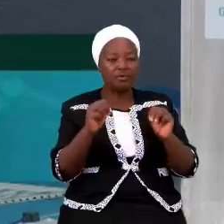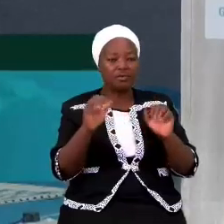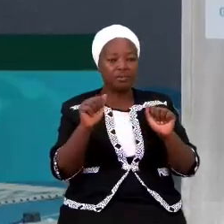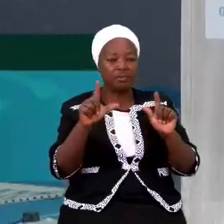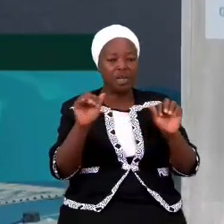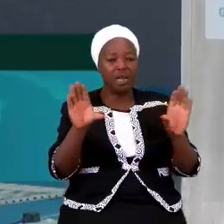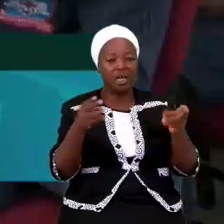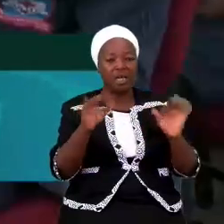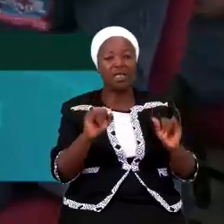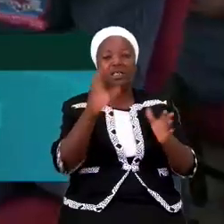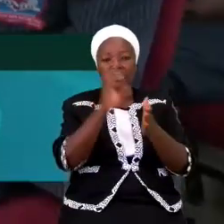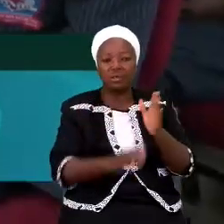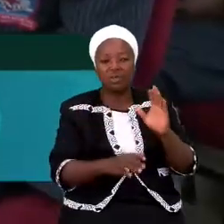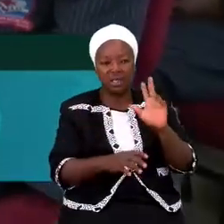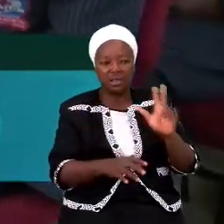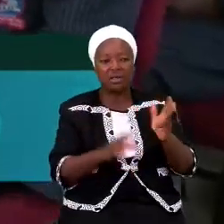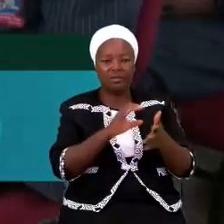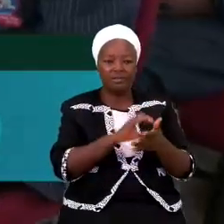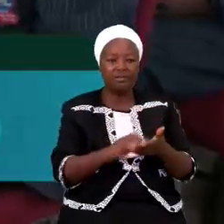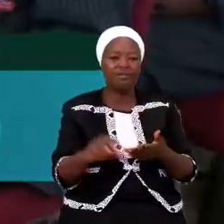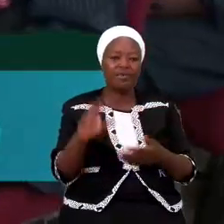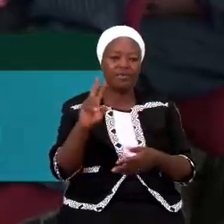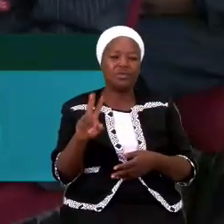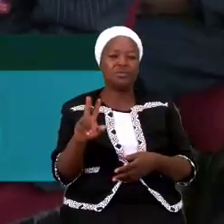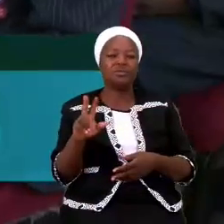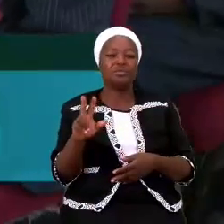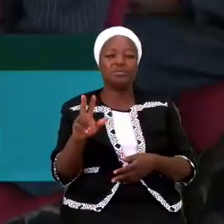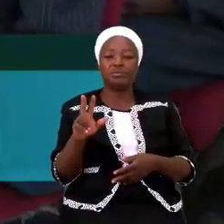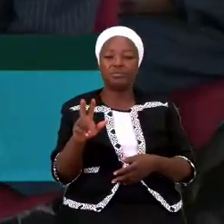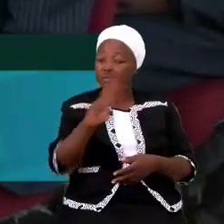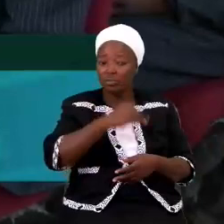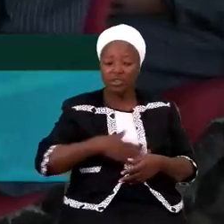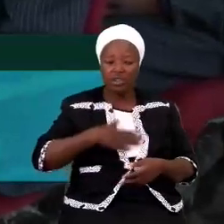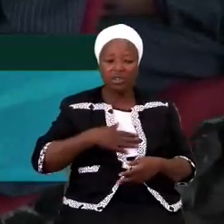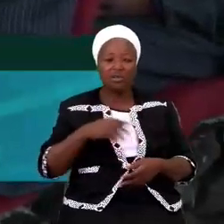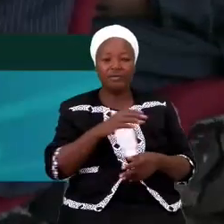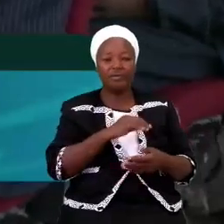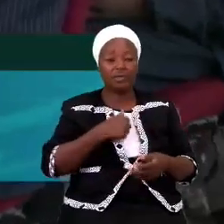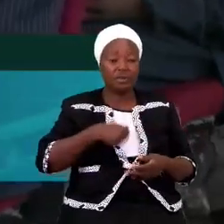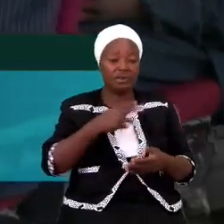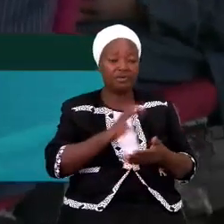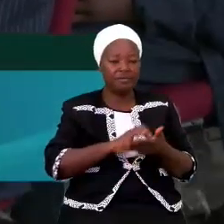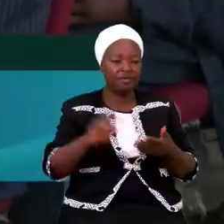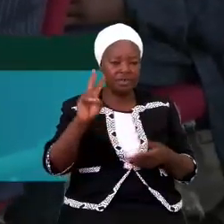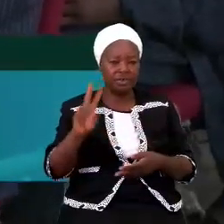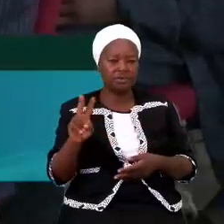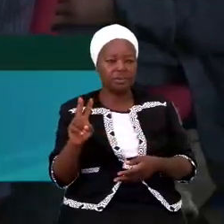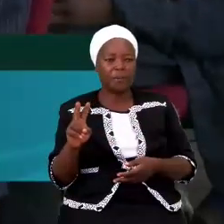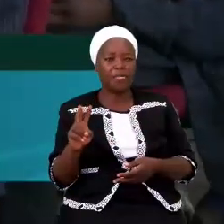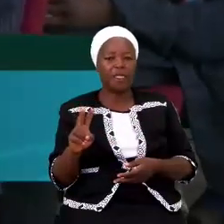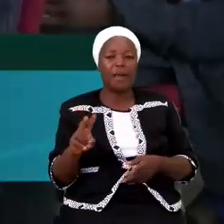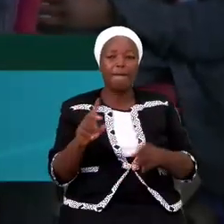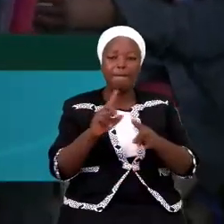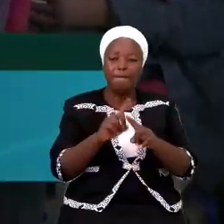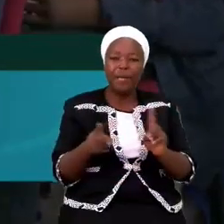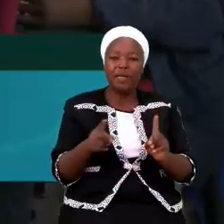who may abide the day of his coming, and who shall stand